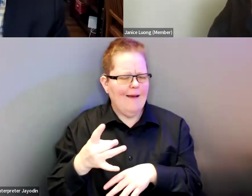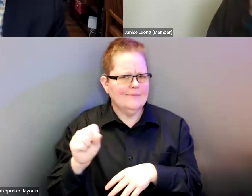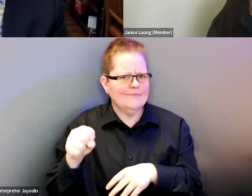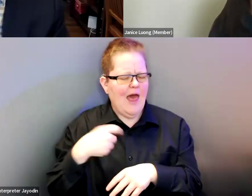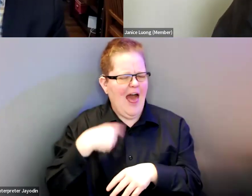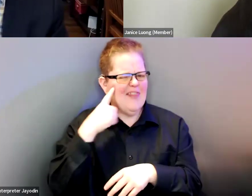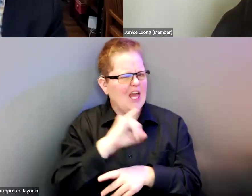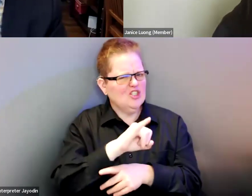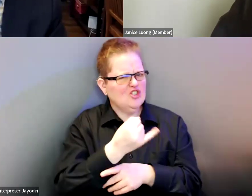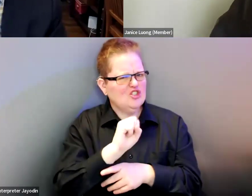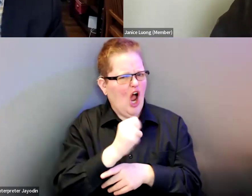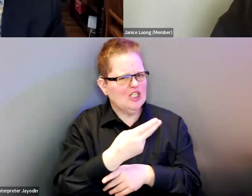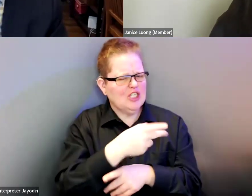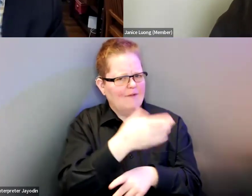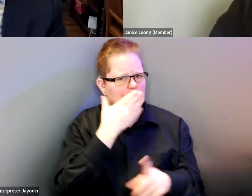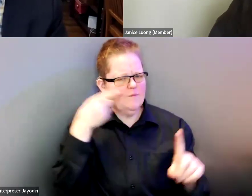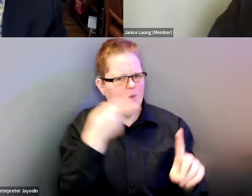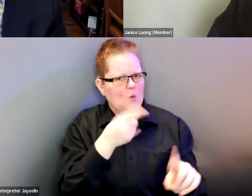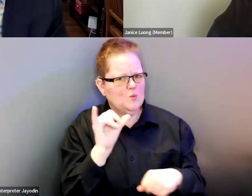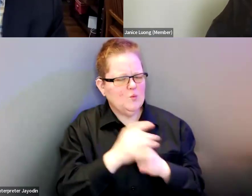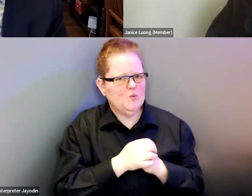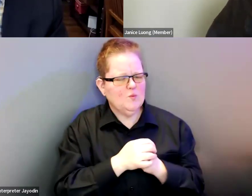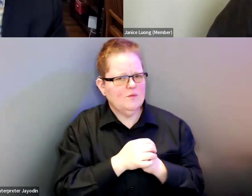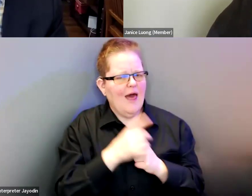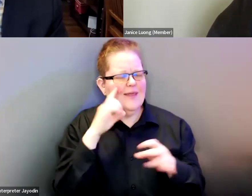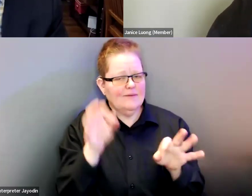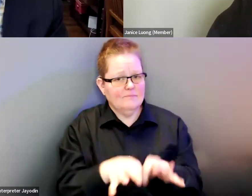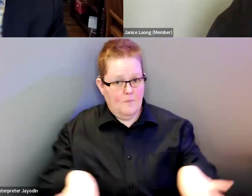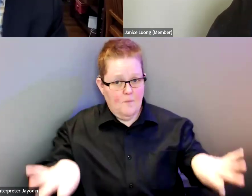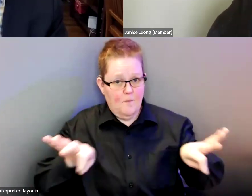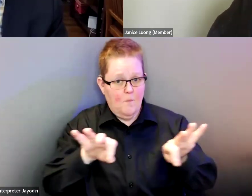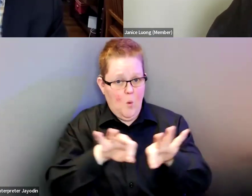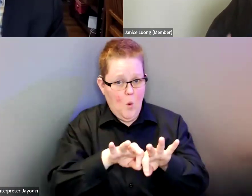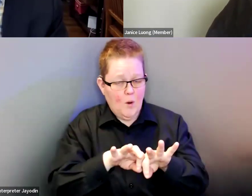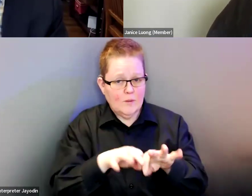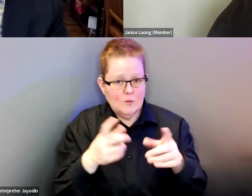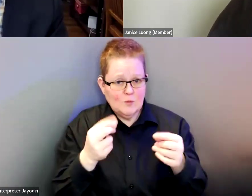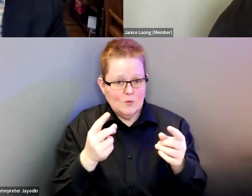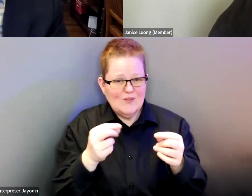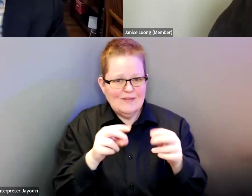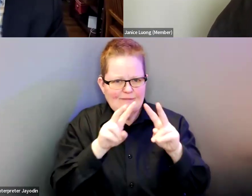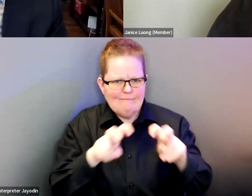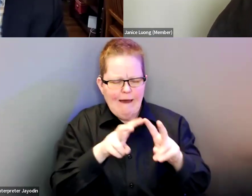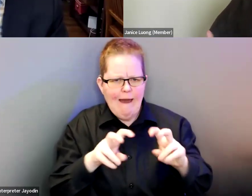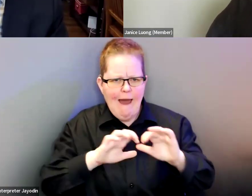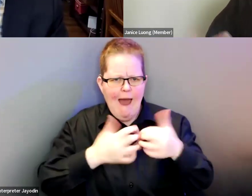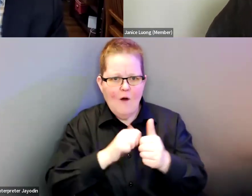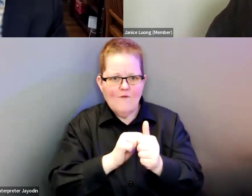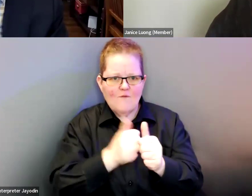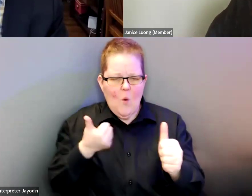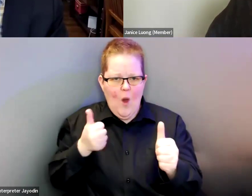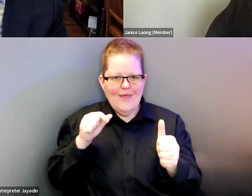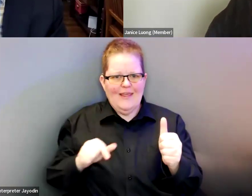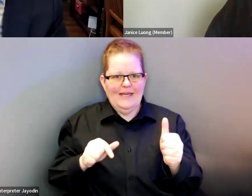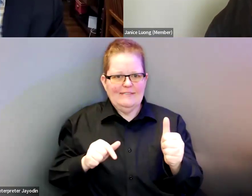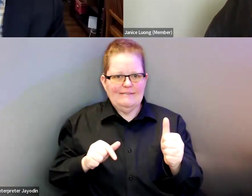makes a good point. I think it's important to find a way on how to avoid making this a one-way